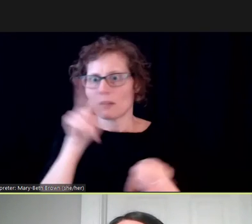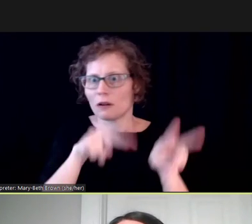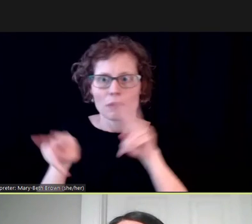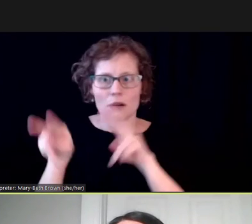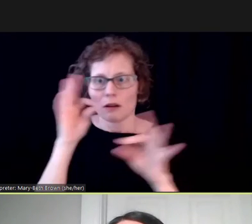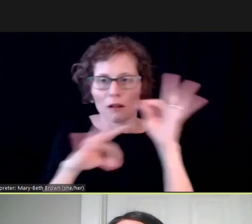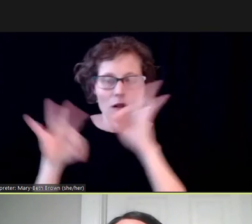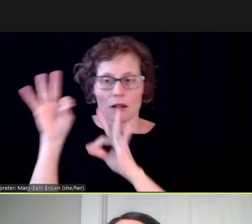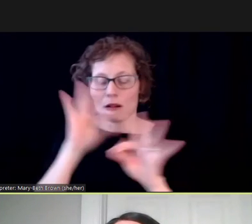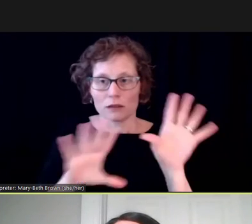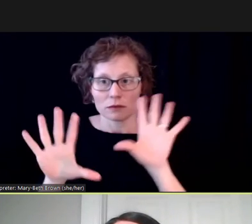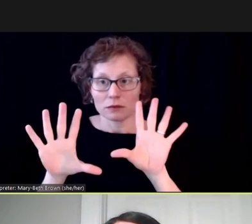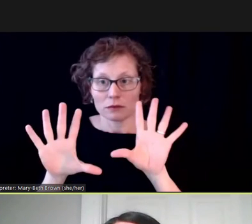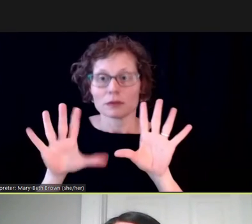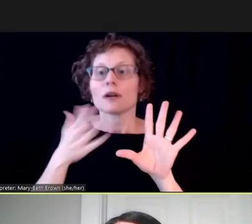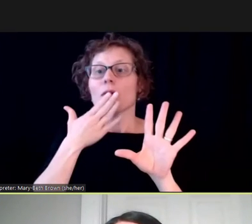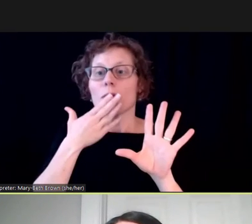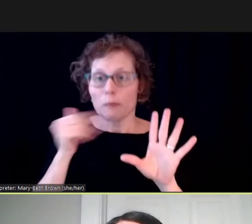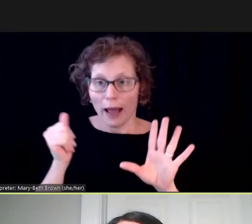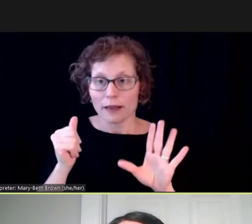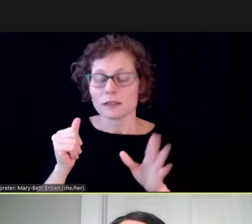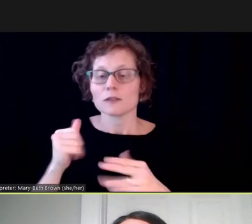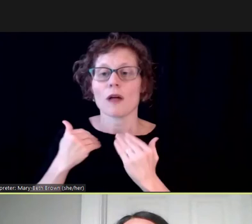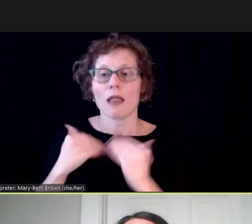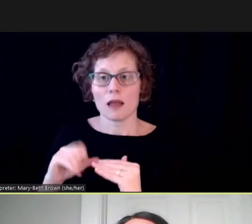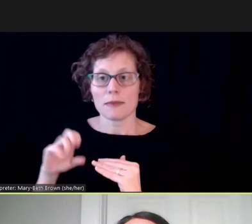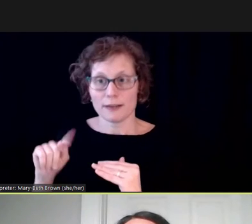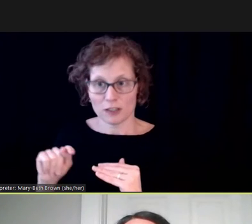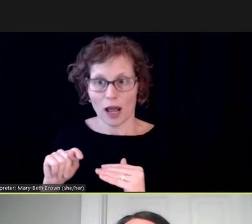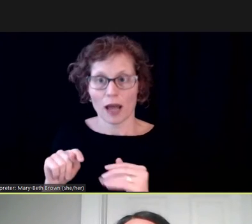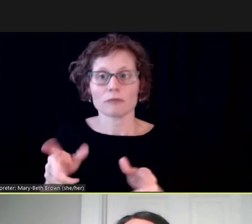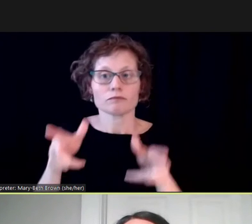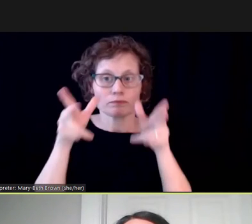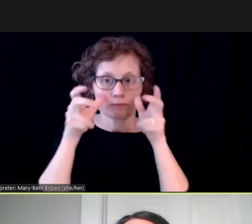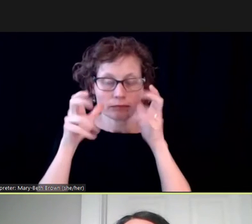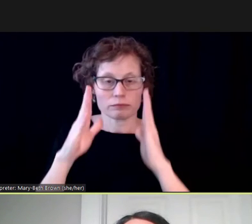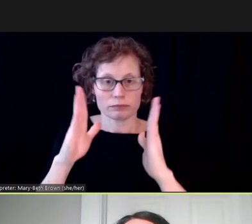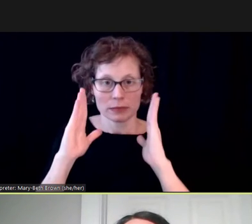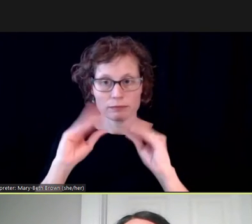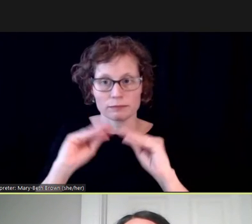information that's coming through chat is no longer accessible.